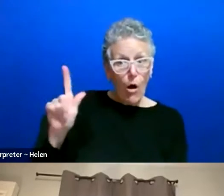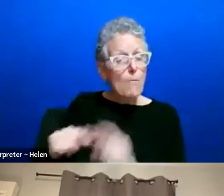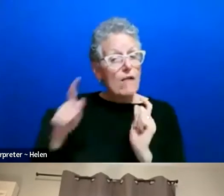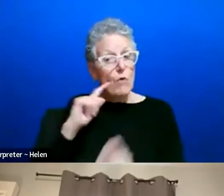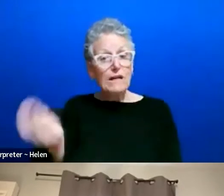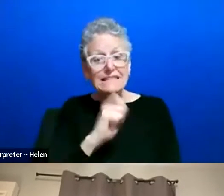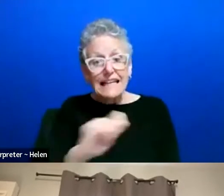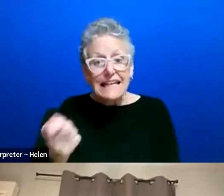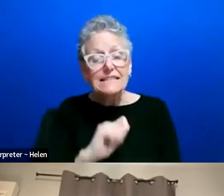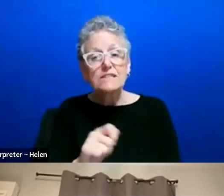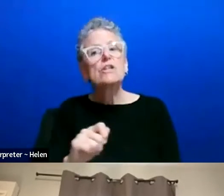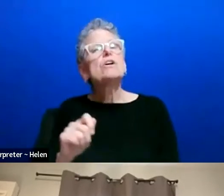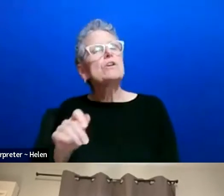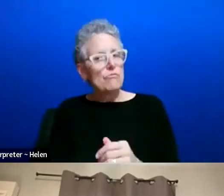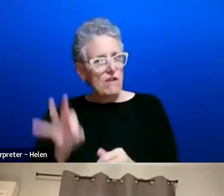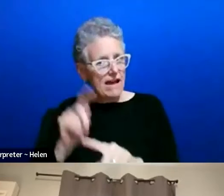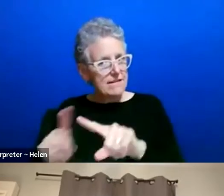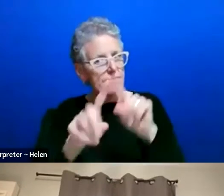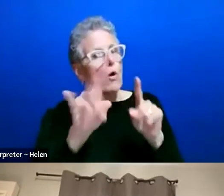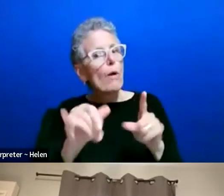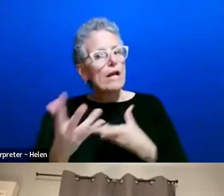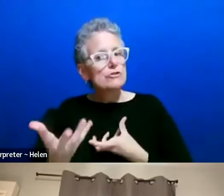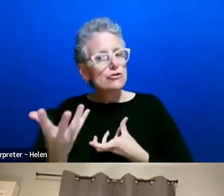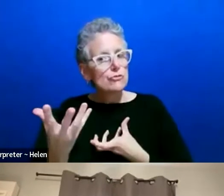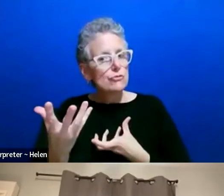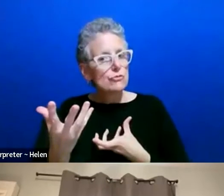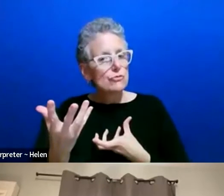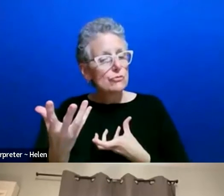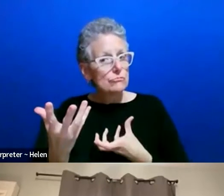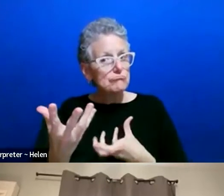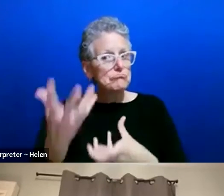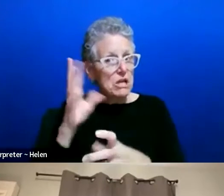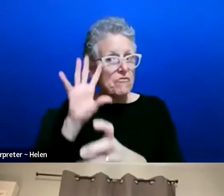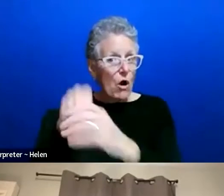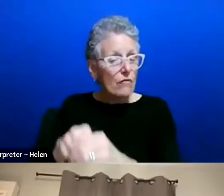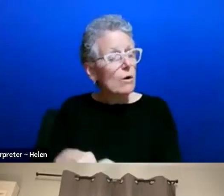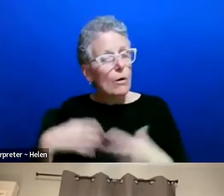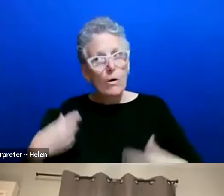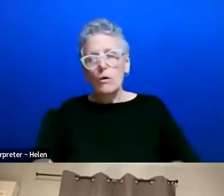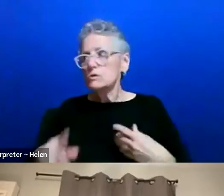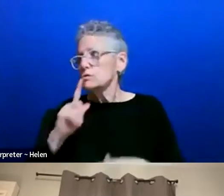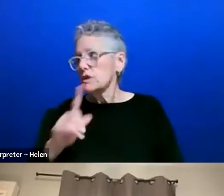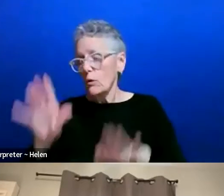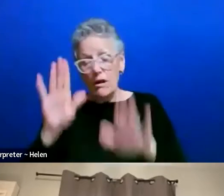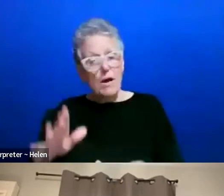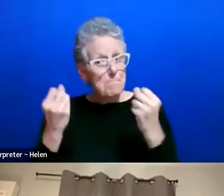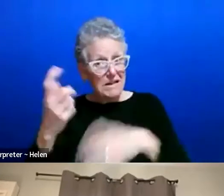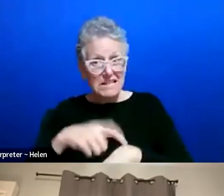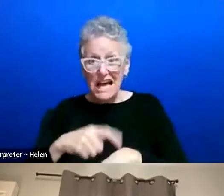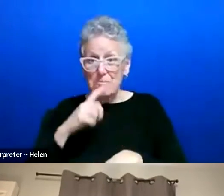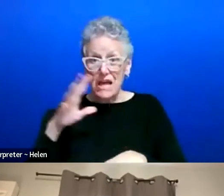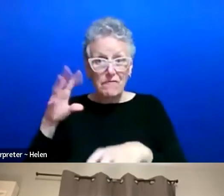find ways to integrate it, and it is one of the most integrated sports. I mean, and I often play with able-bodied people.